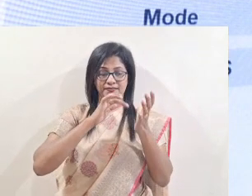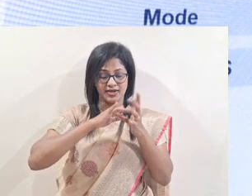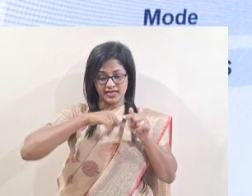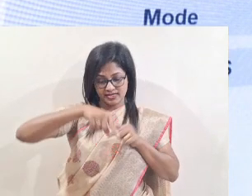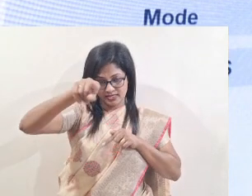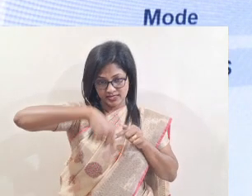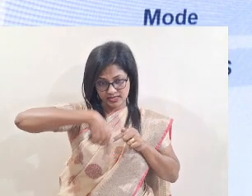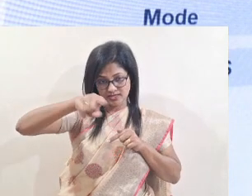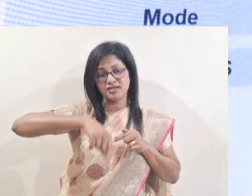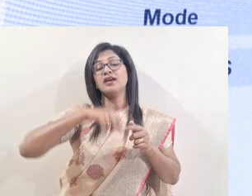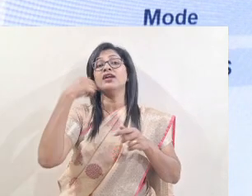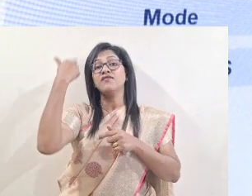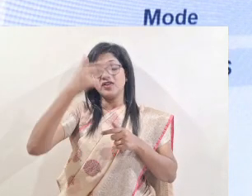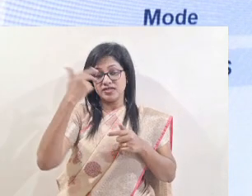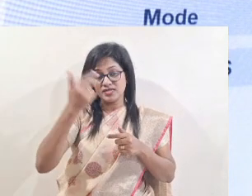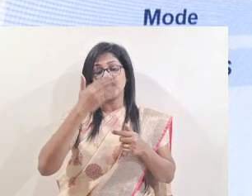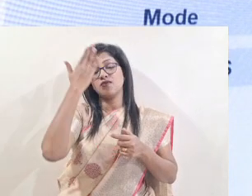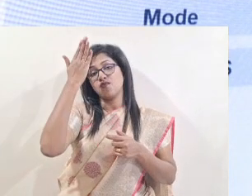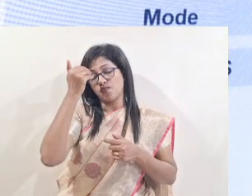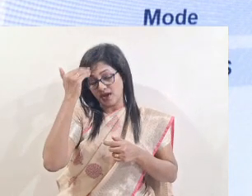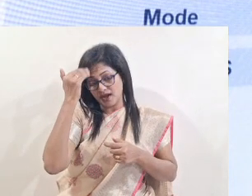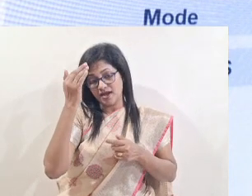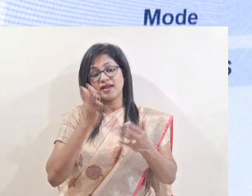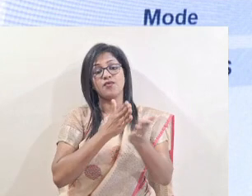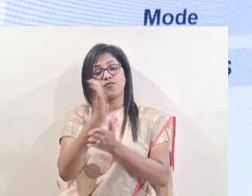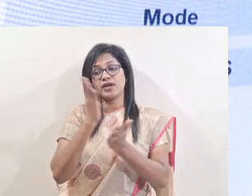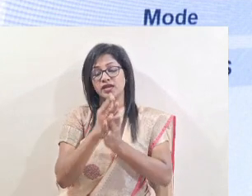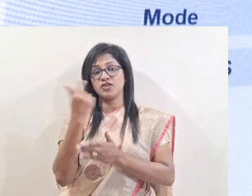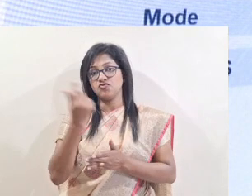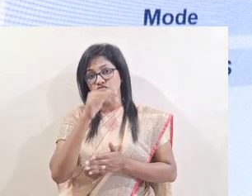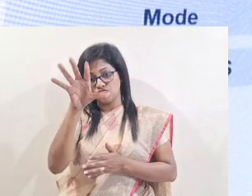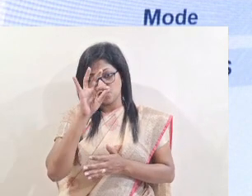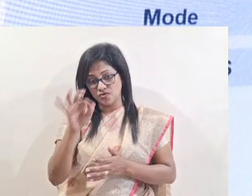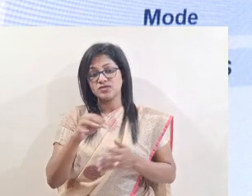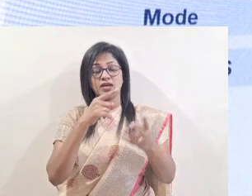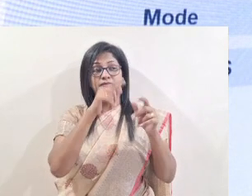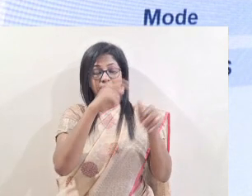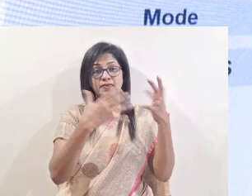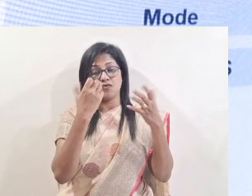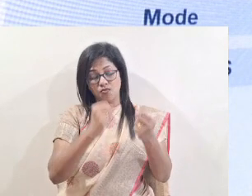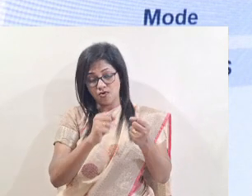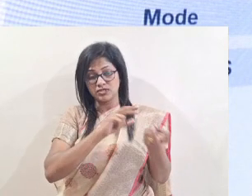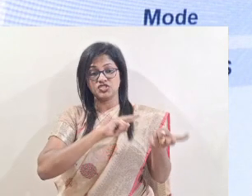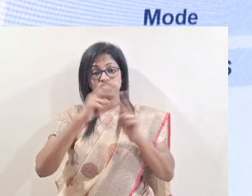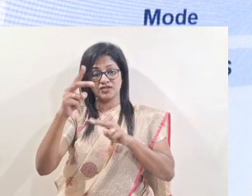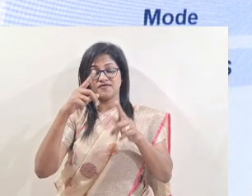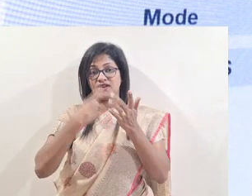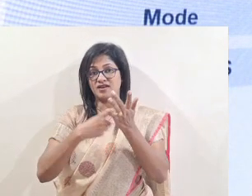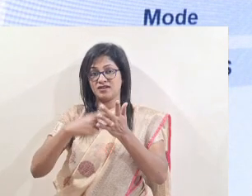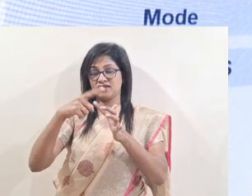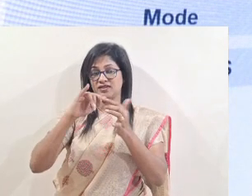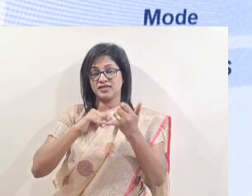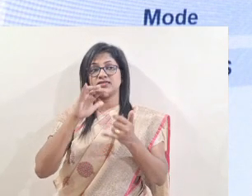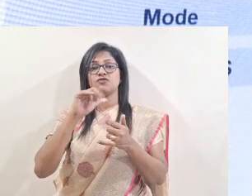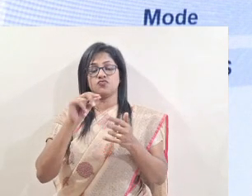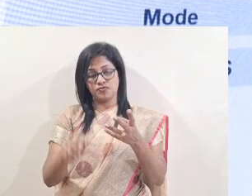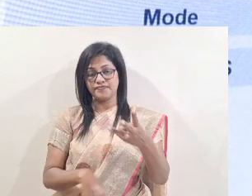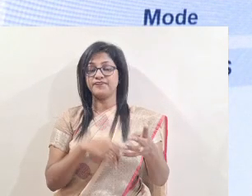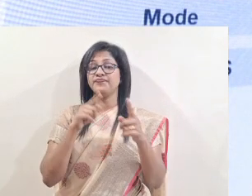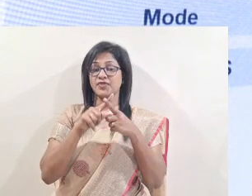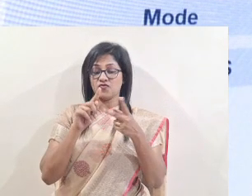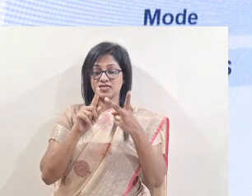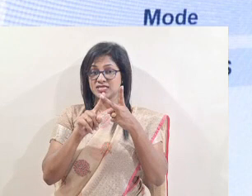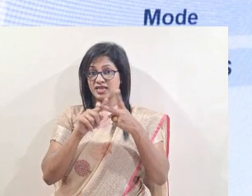mode used, and we also look whether the people are willing to shift or not to RRTS. Moving on to the second section, which looks into the perception